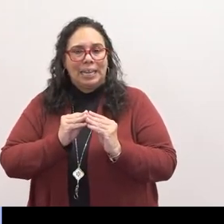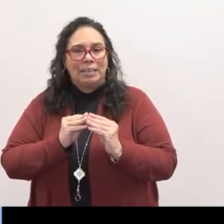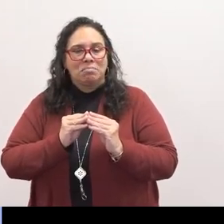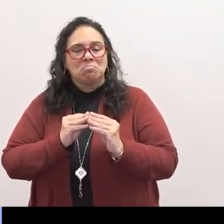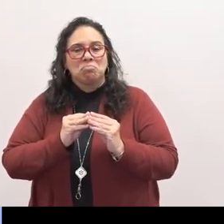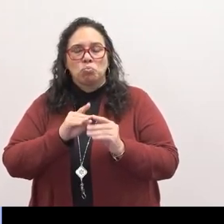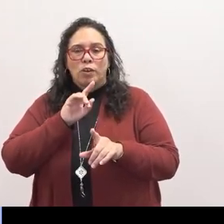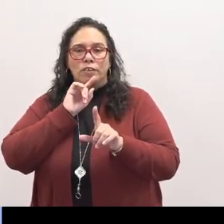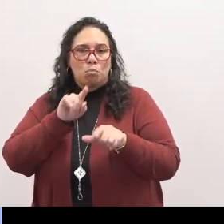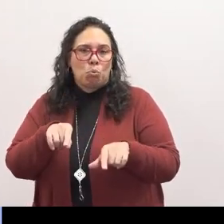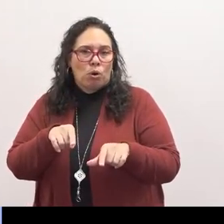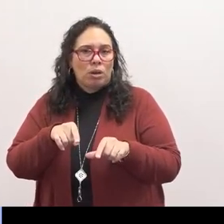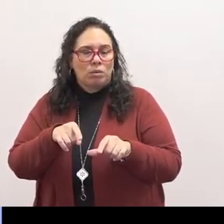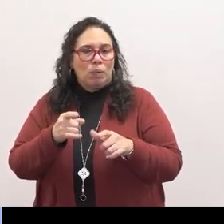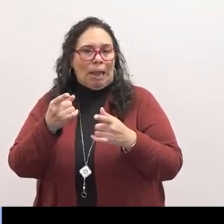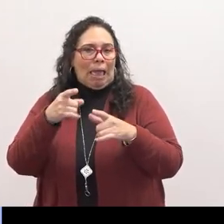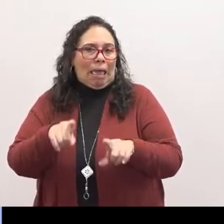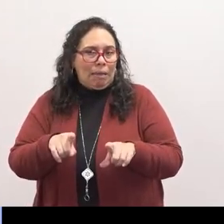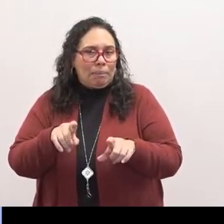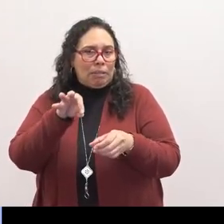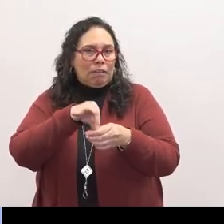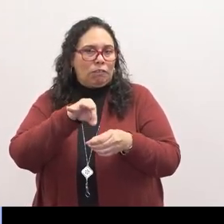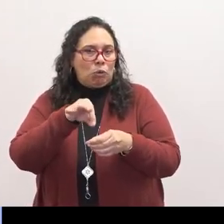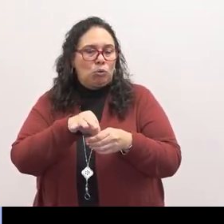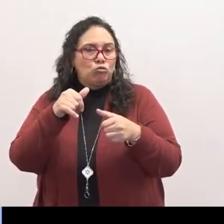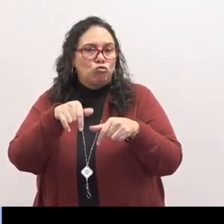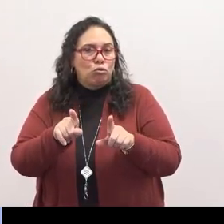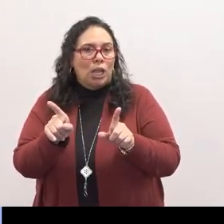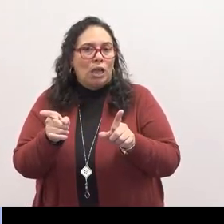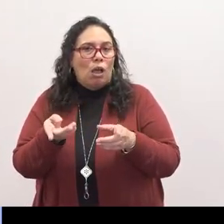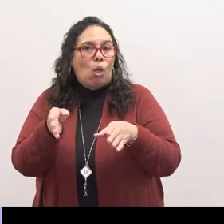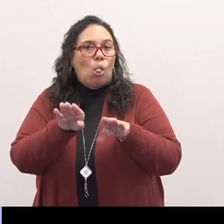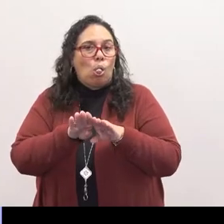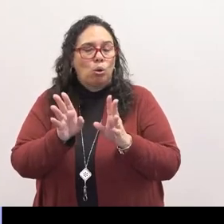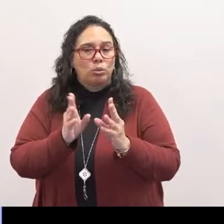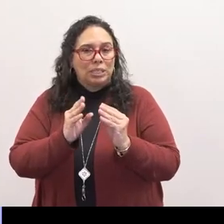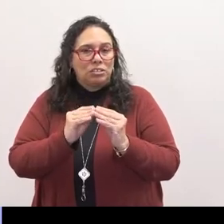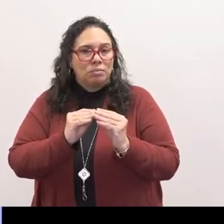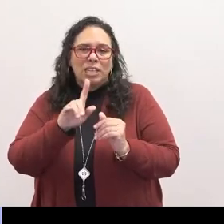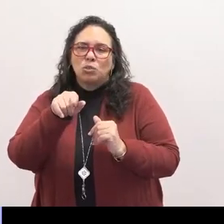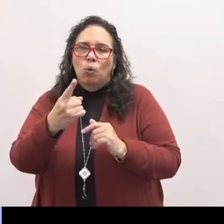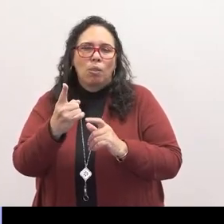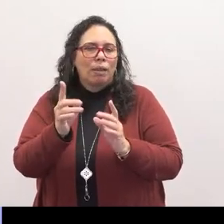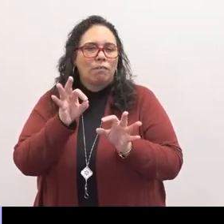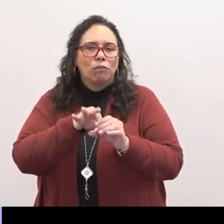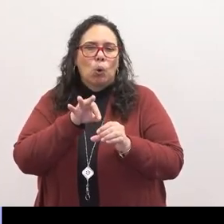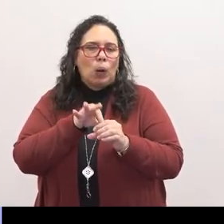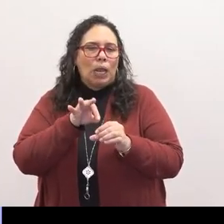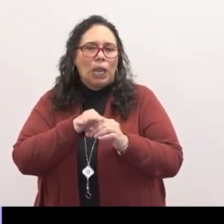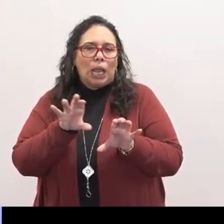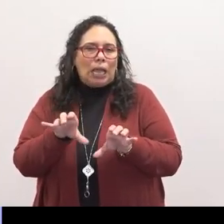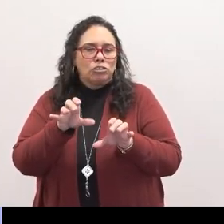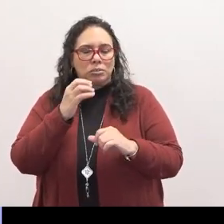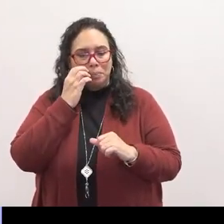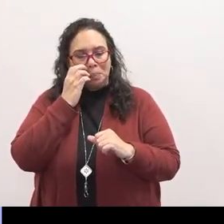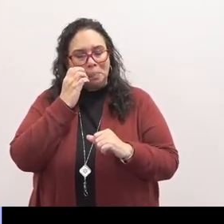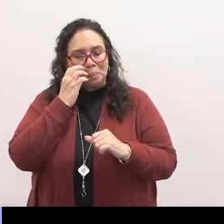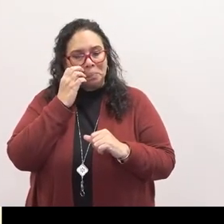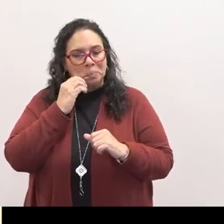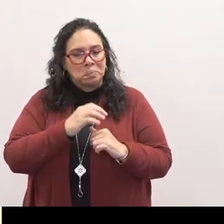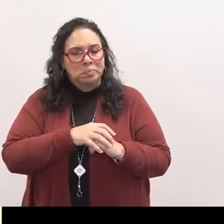report what action was taken in closed session. And those are only for voting actions that are taken.